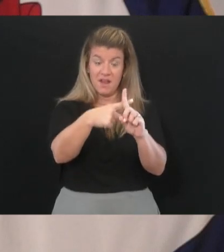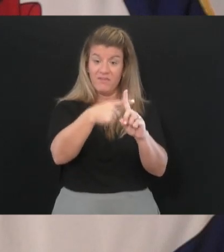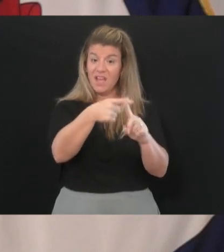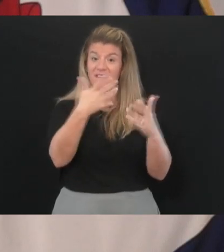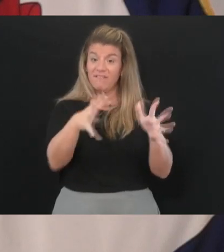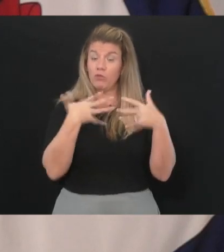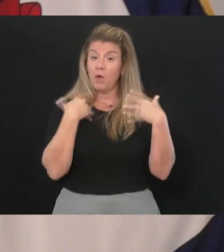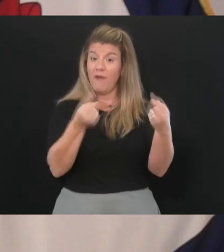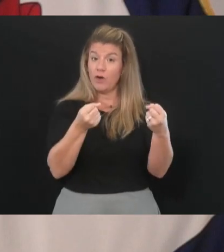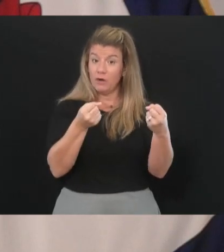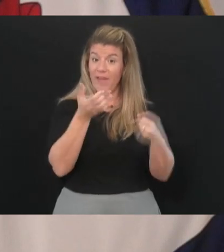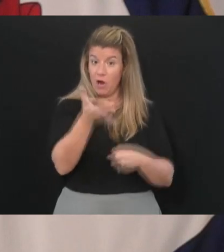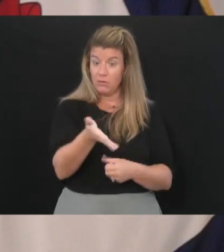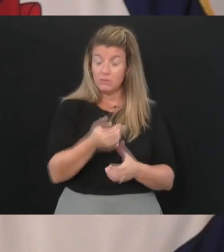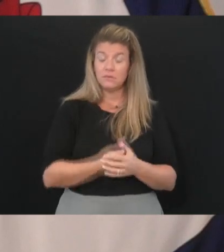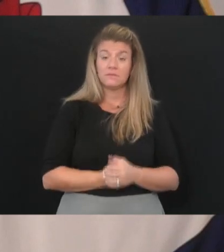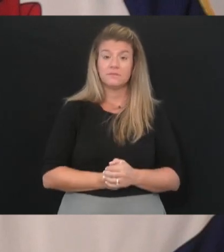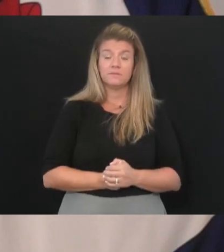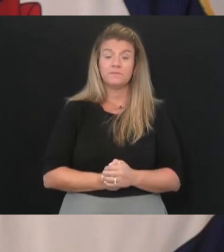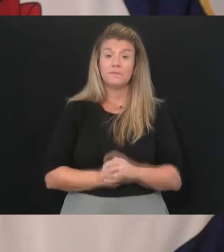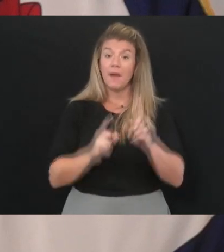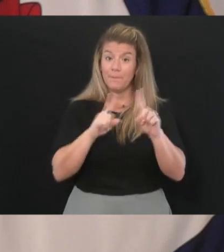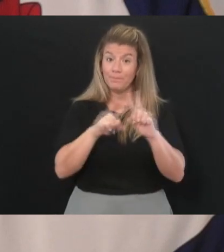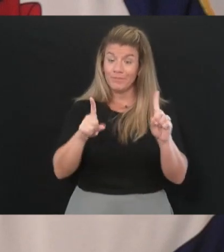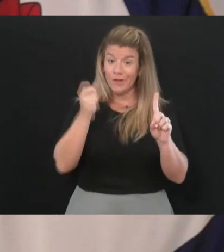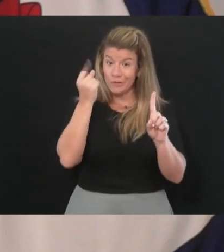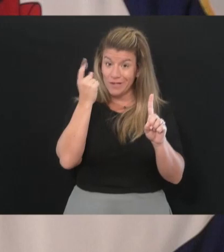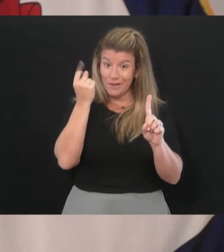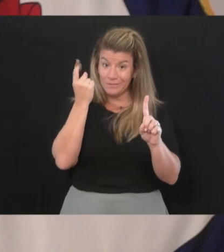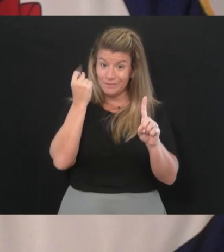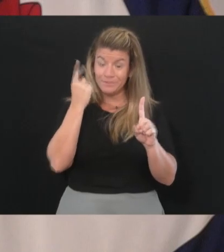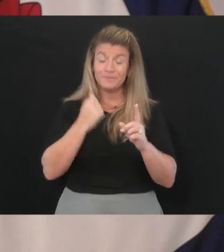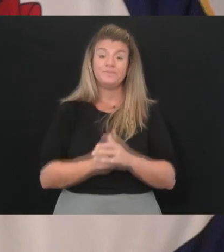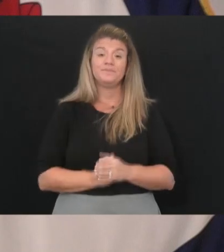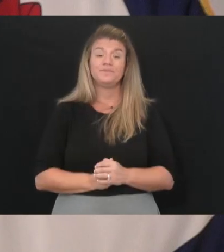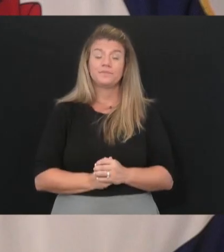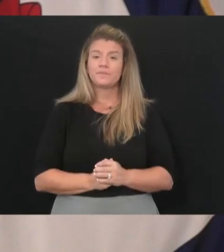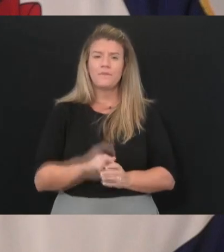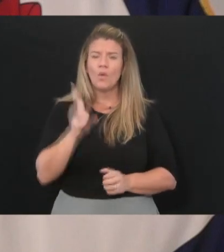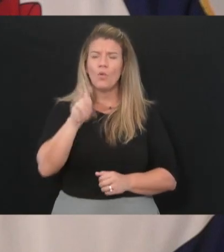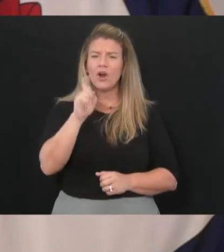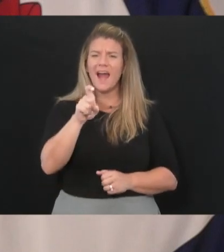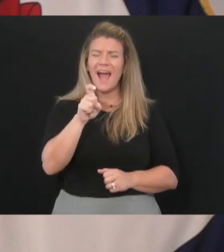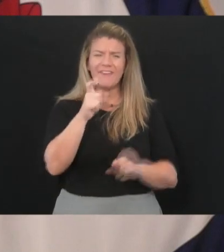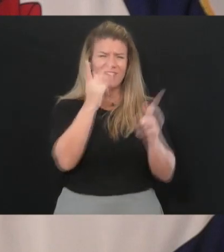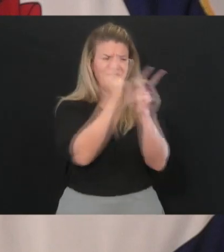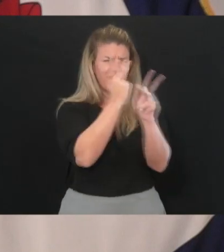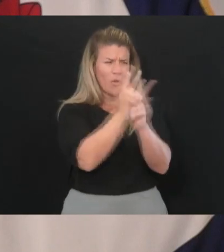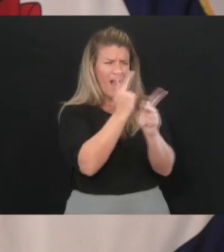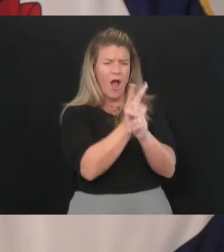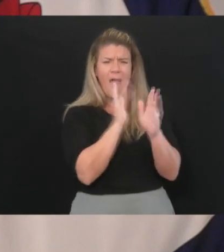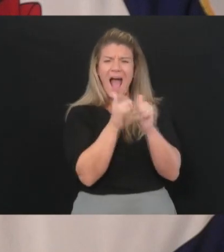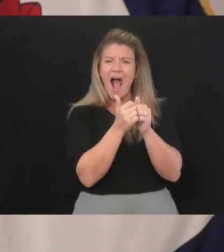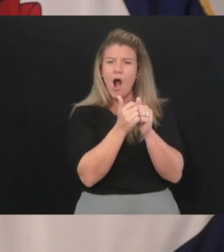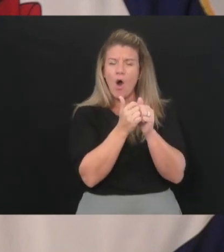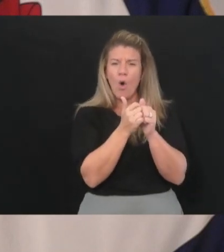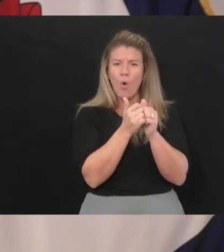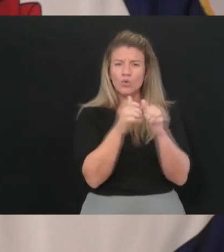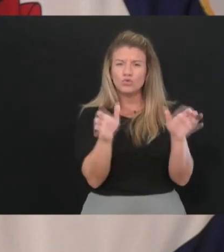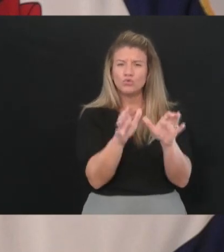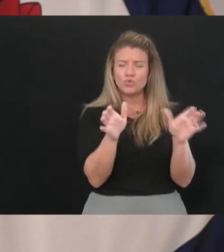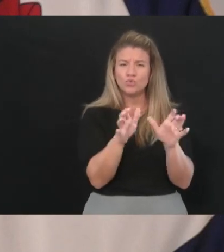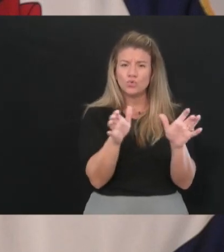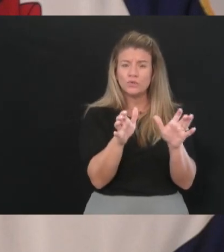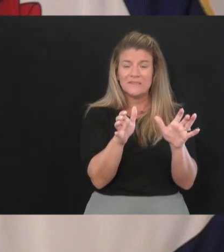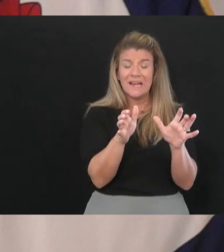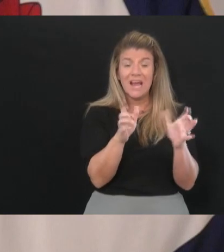Southern. But here's the thing that we're going to have to try to find a way to do. And again, I